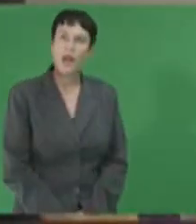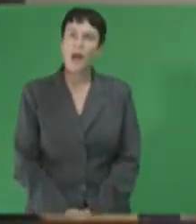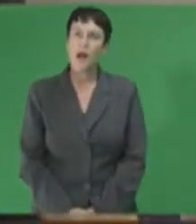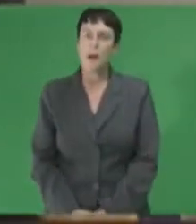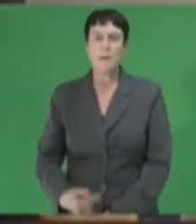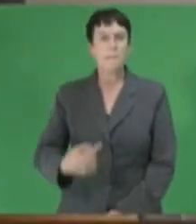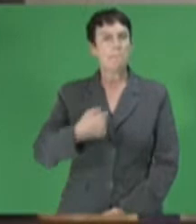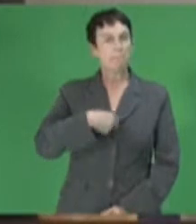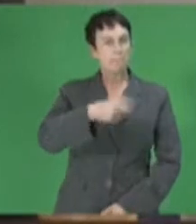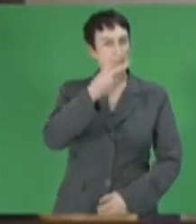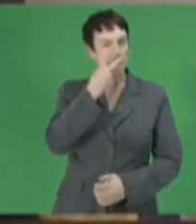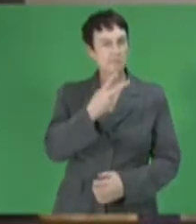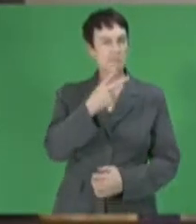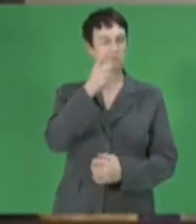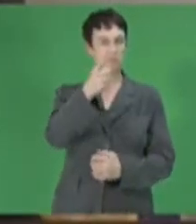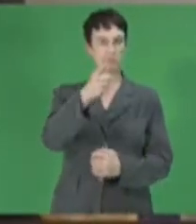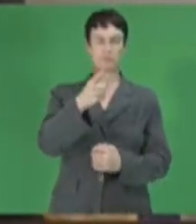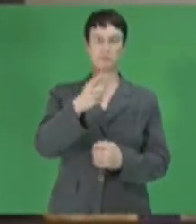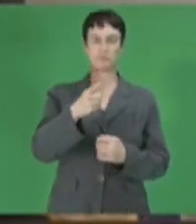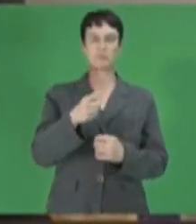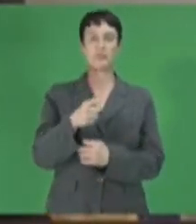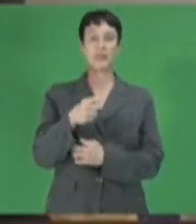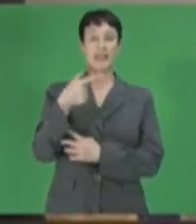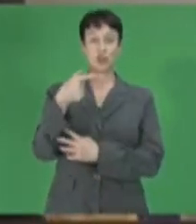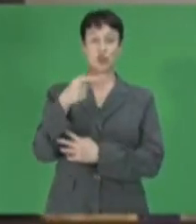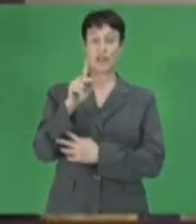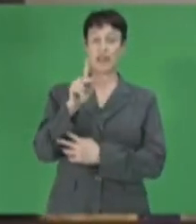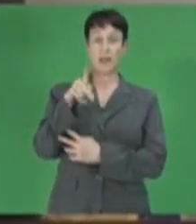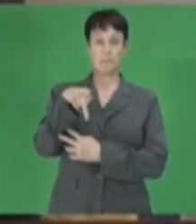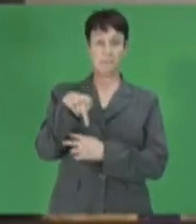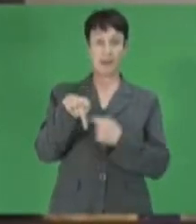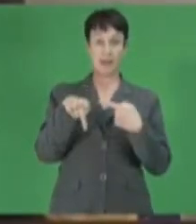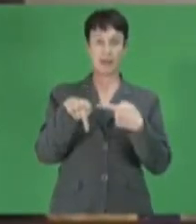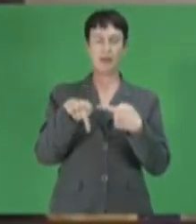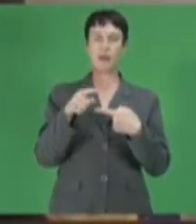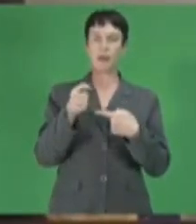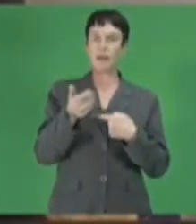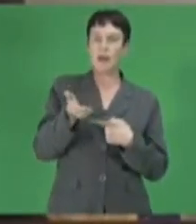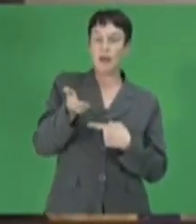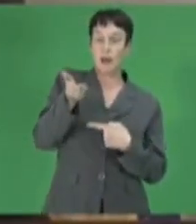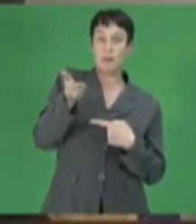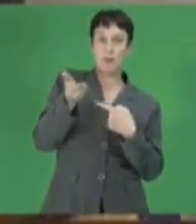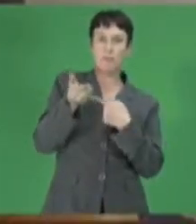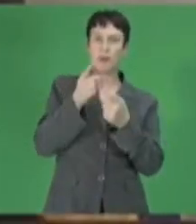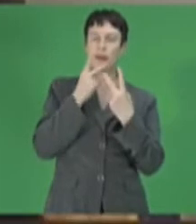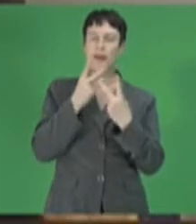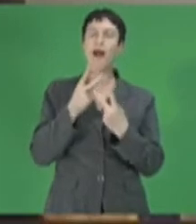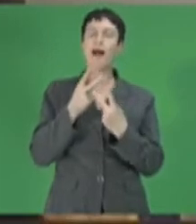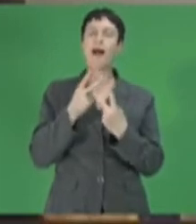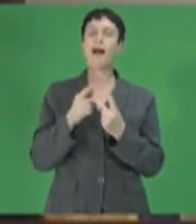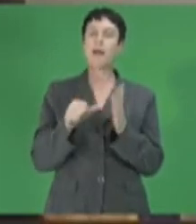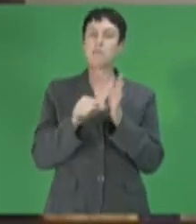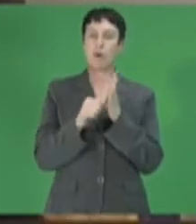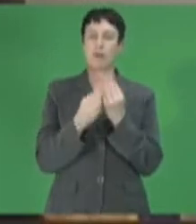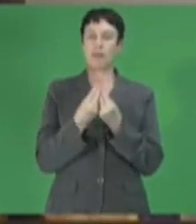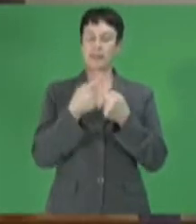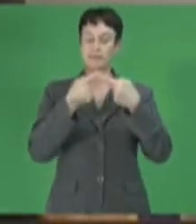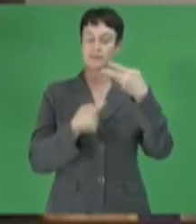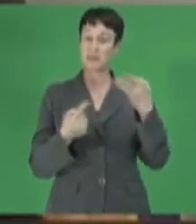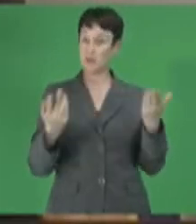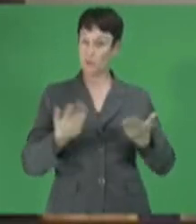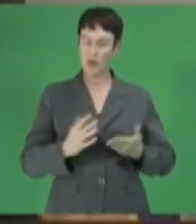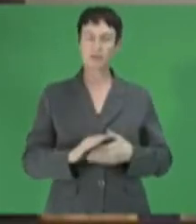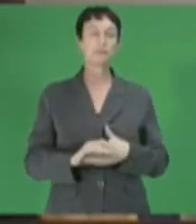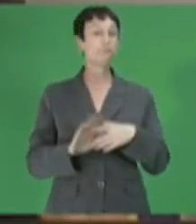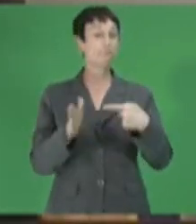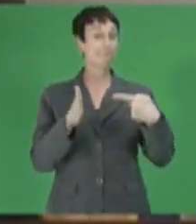an upward revision to the GDP, there are a few things that matter. The one is that the